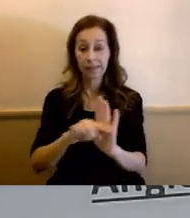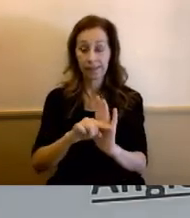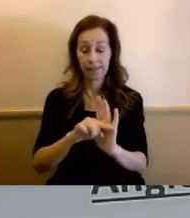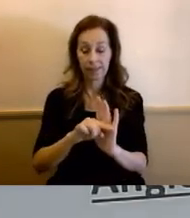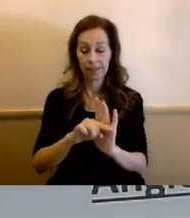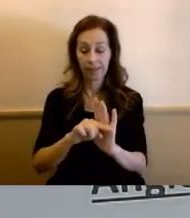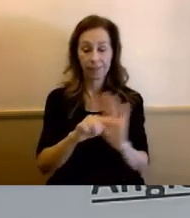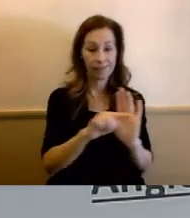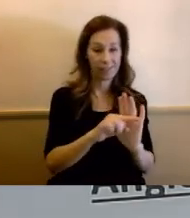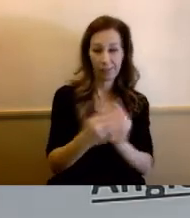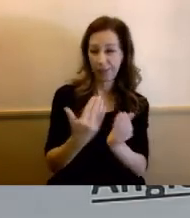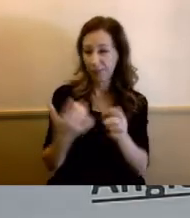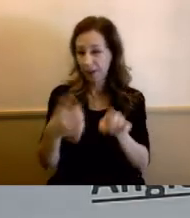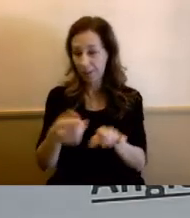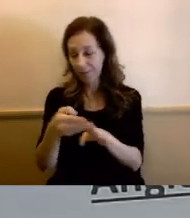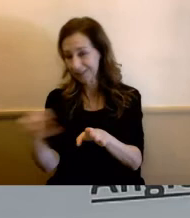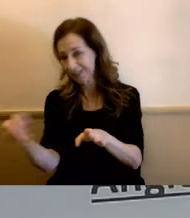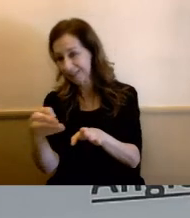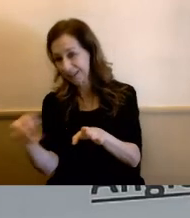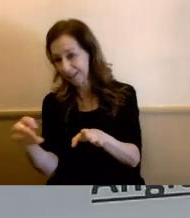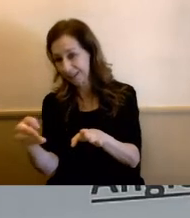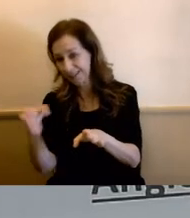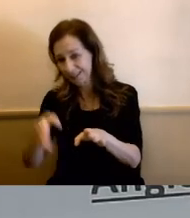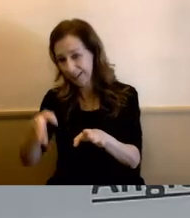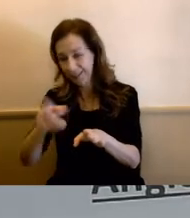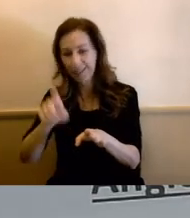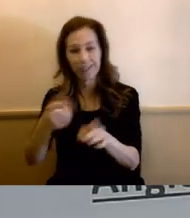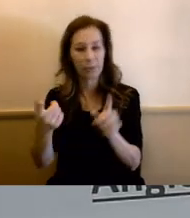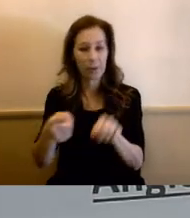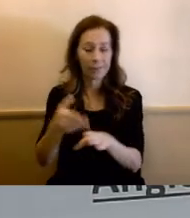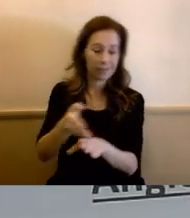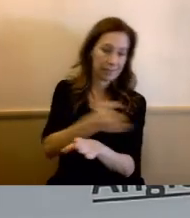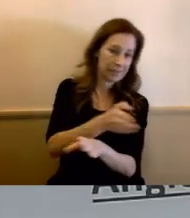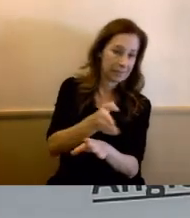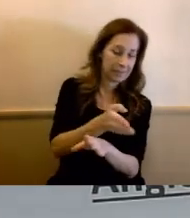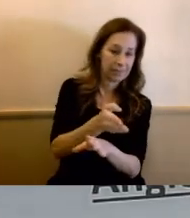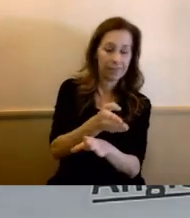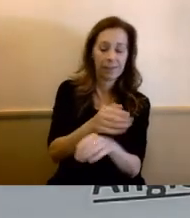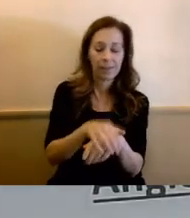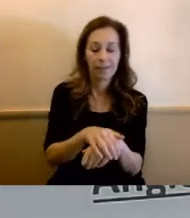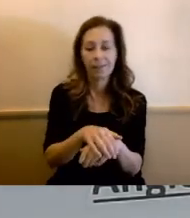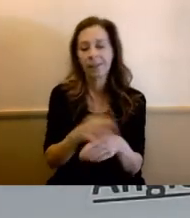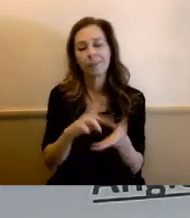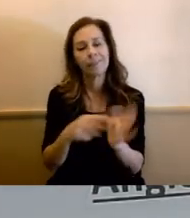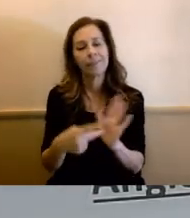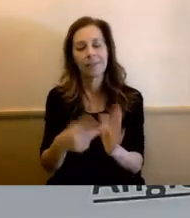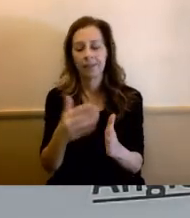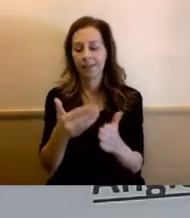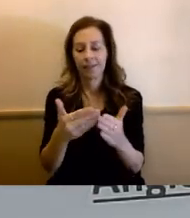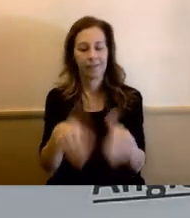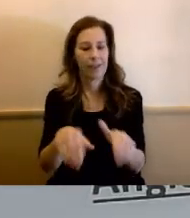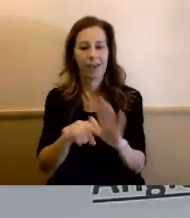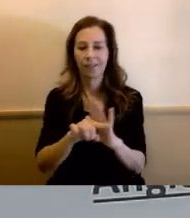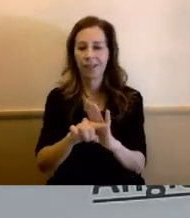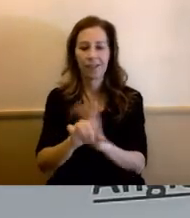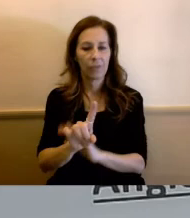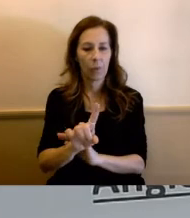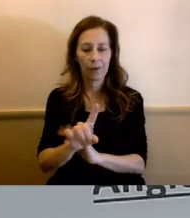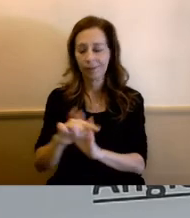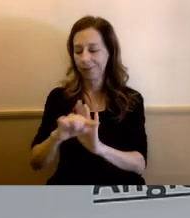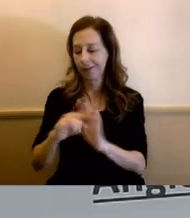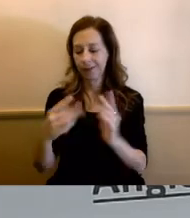one side, I have to do to the other. So I'm just going to divide by negative 1, because a negative divided by negative is a positive, so I get positive